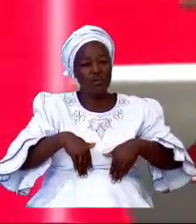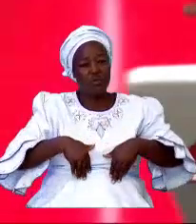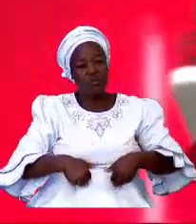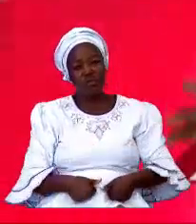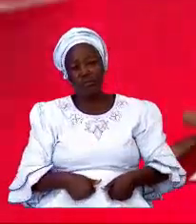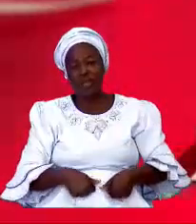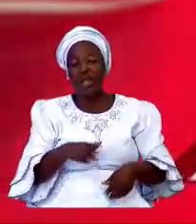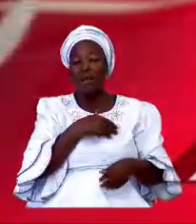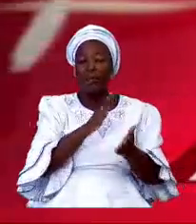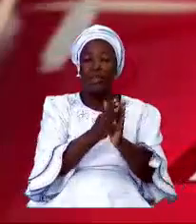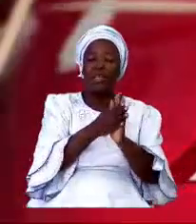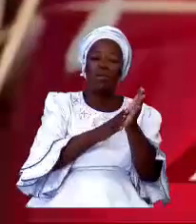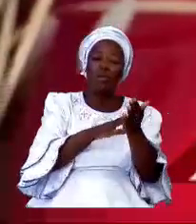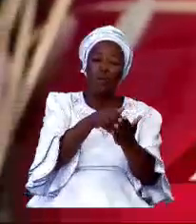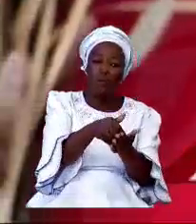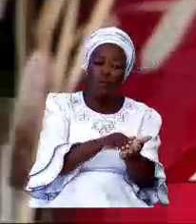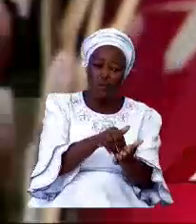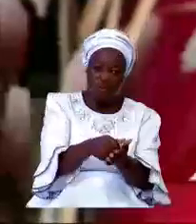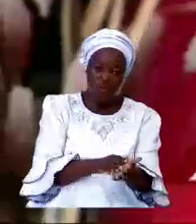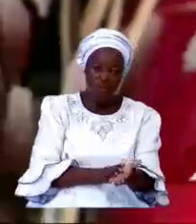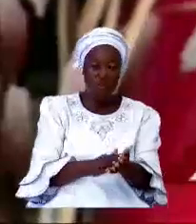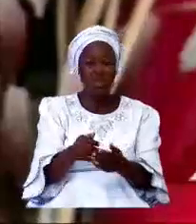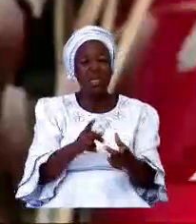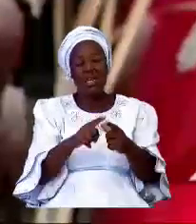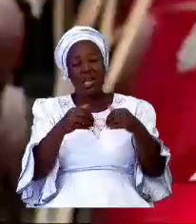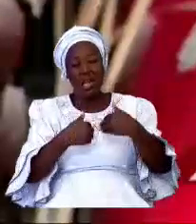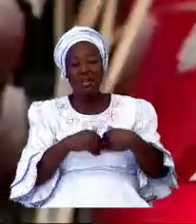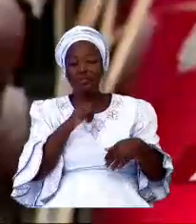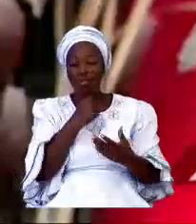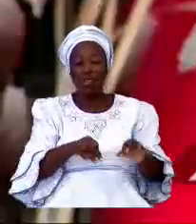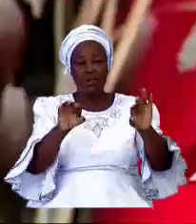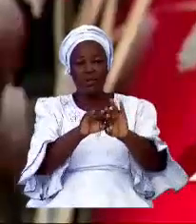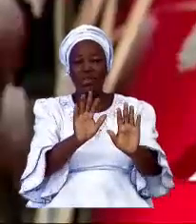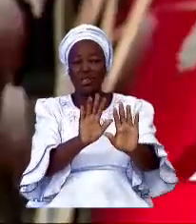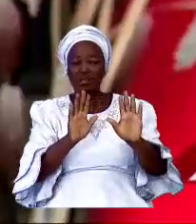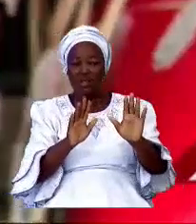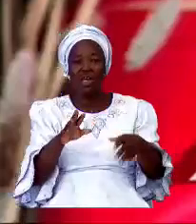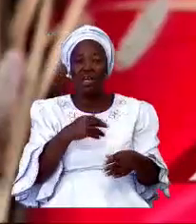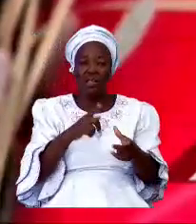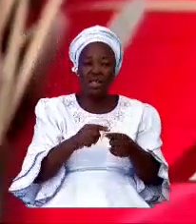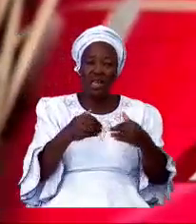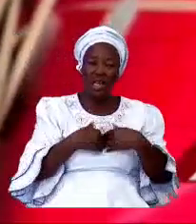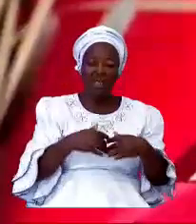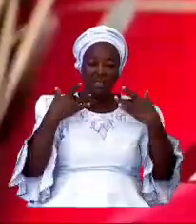was down, and he had fear. Unnecessary fear. He had